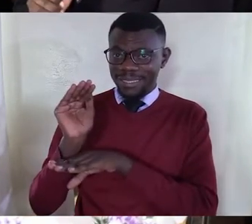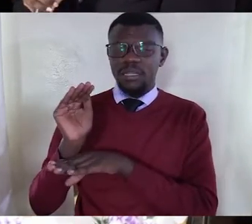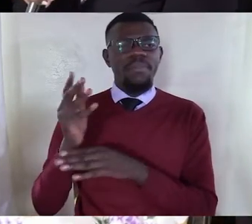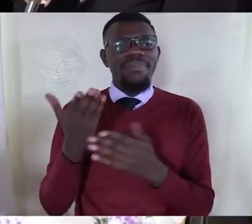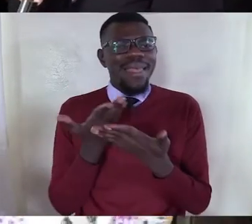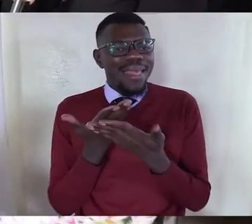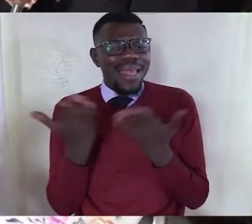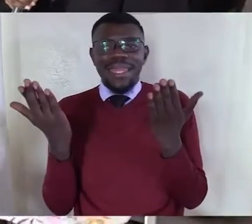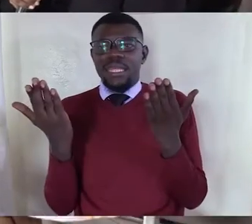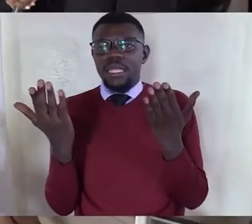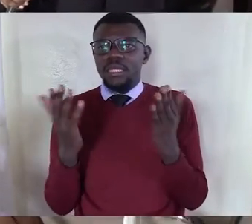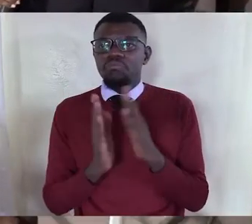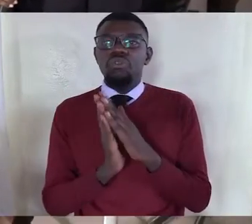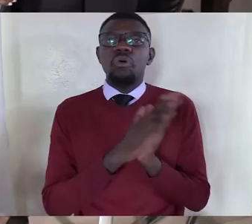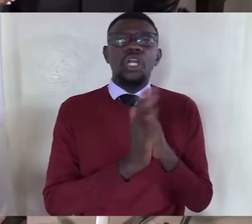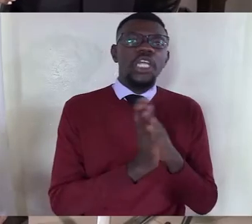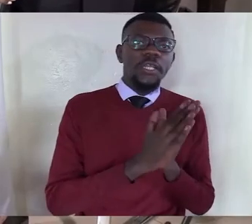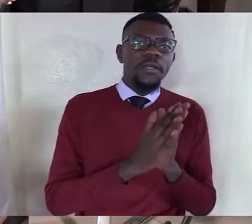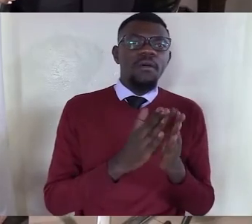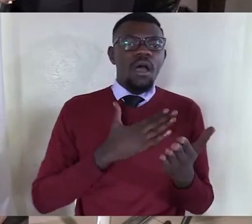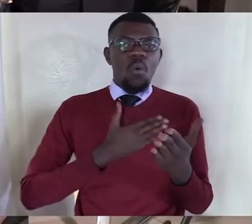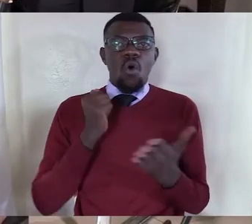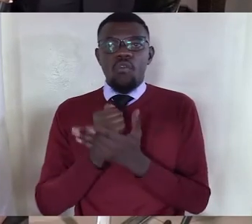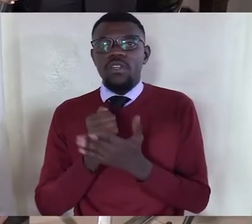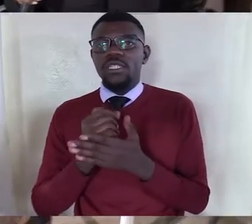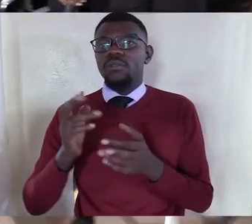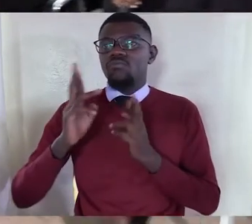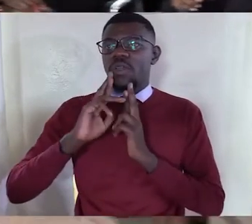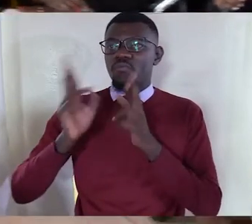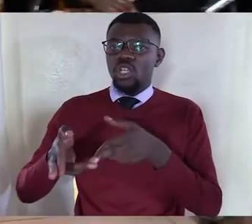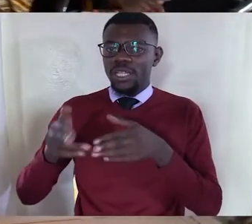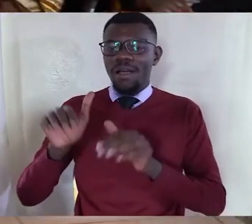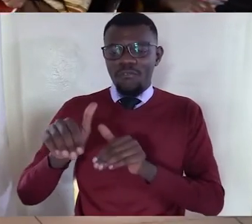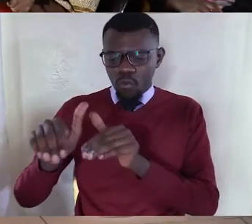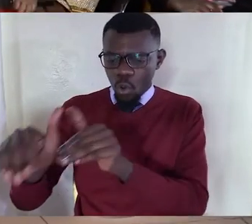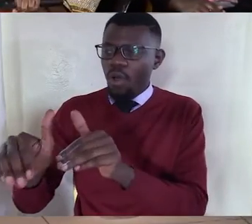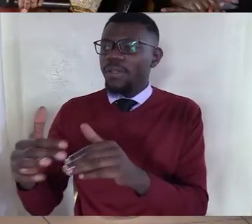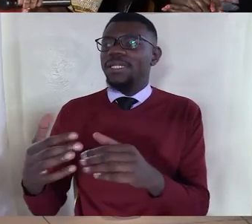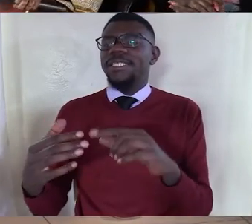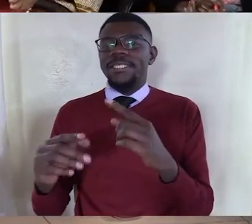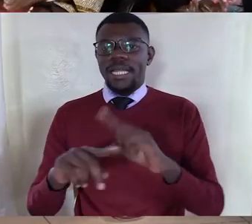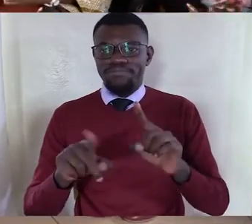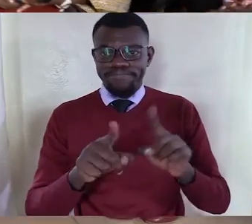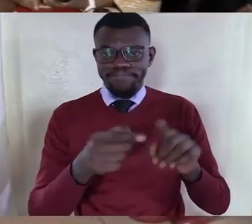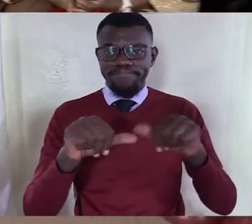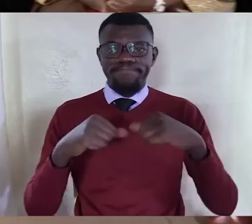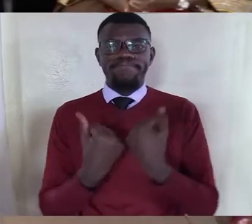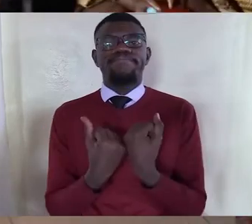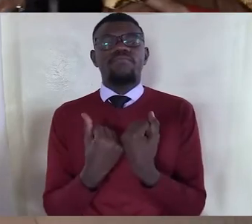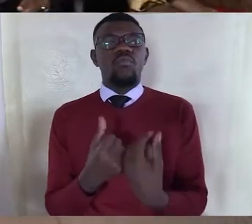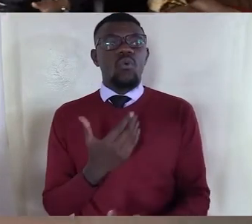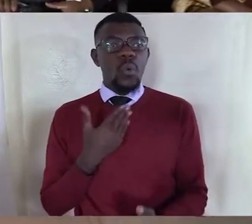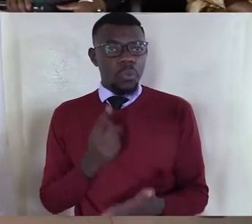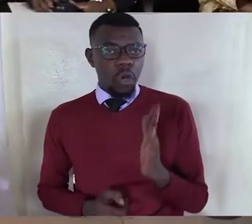Katharima. Anne is from ILOG. Anne, please, the floor is yours. In 2 minutes, share with us what your insights are on